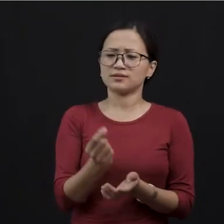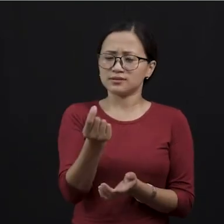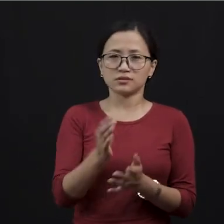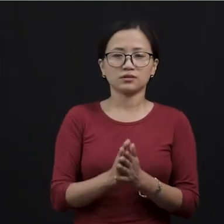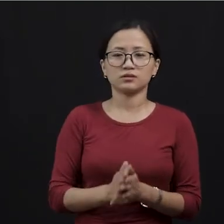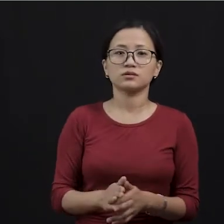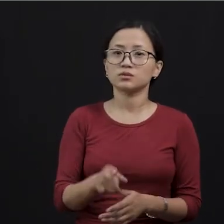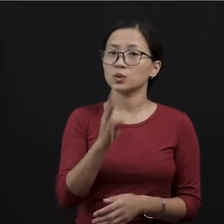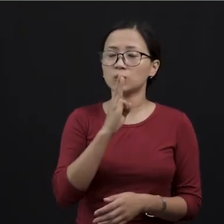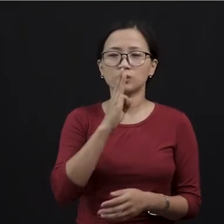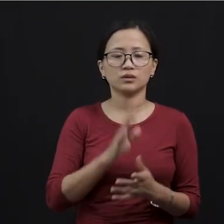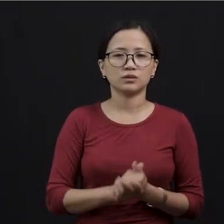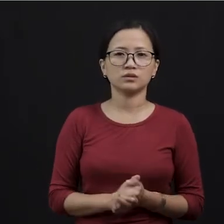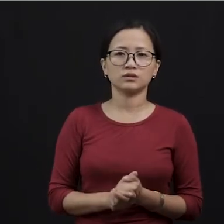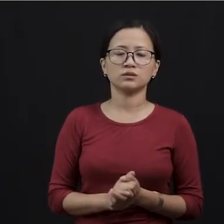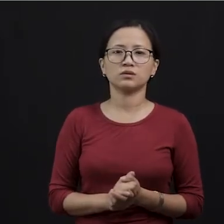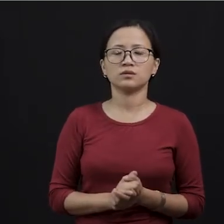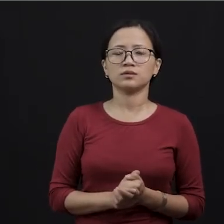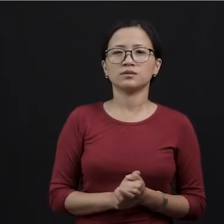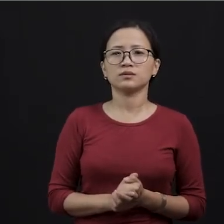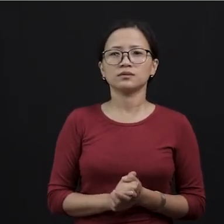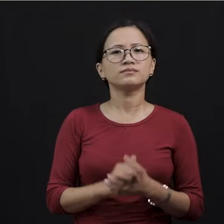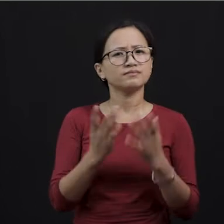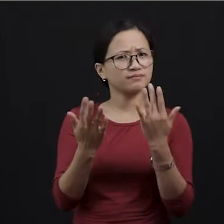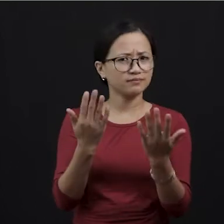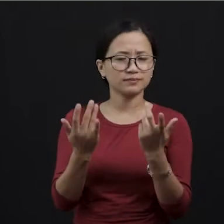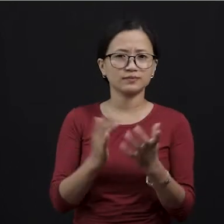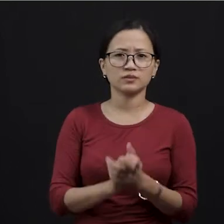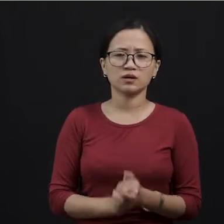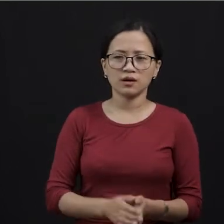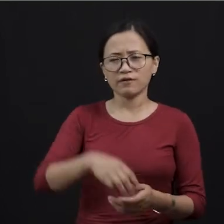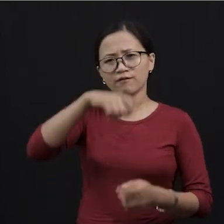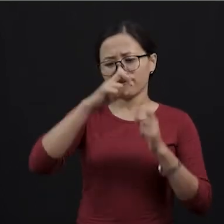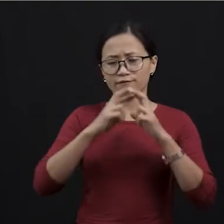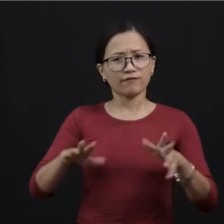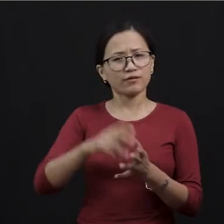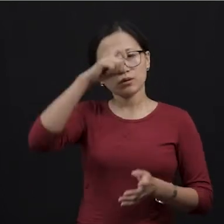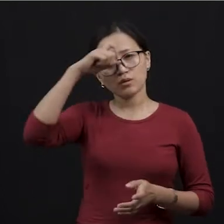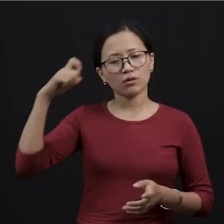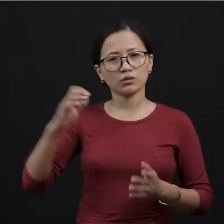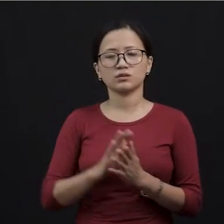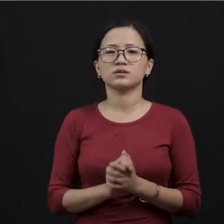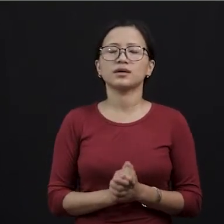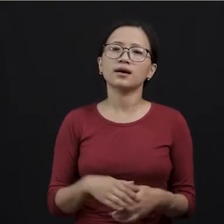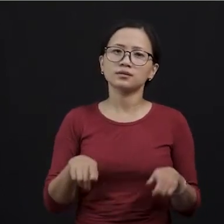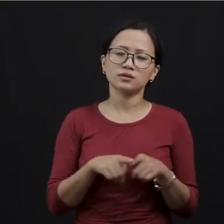water. Yes or no? There is only very little water available. It is very hot during the day and cold at